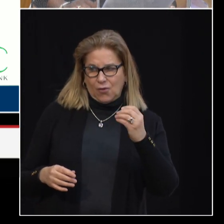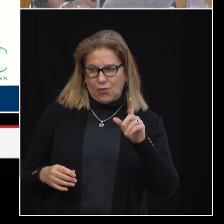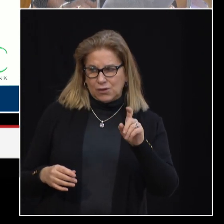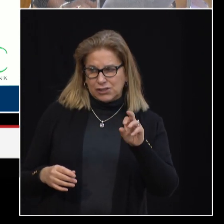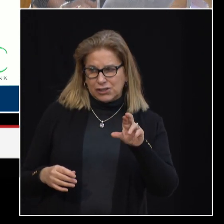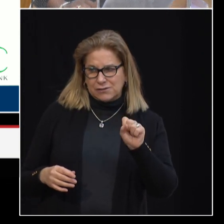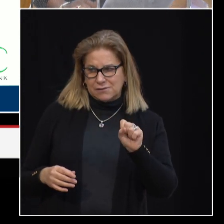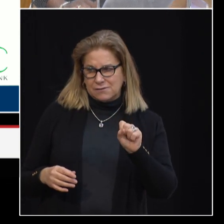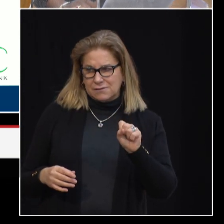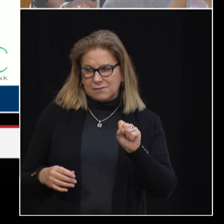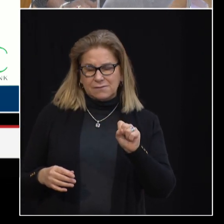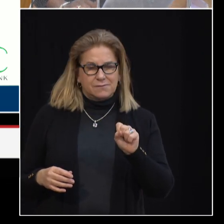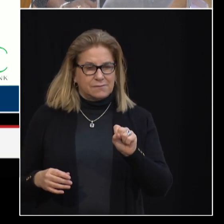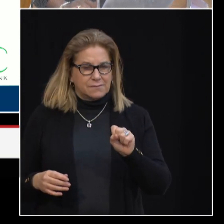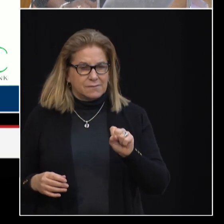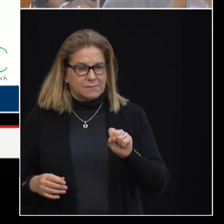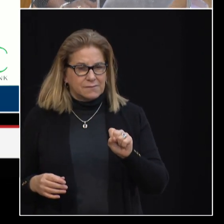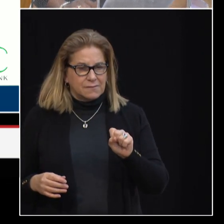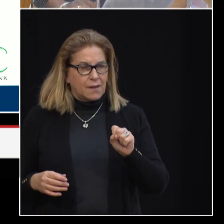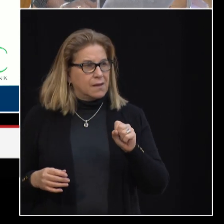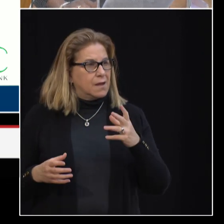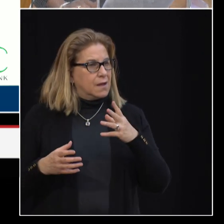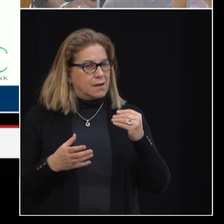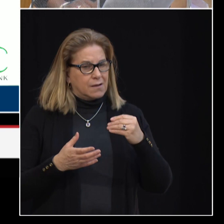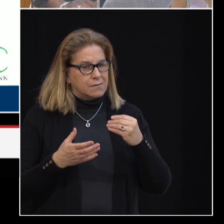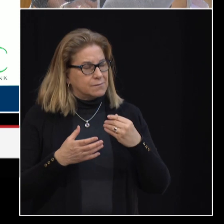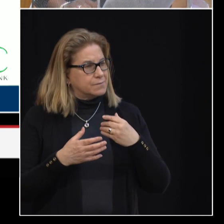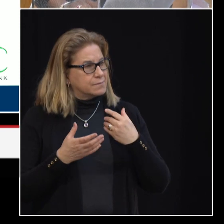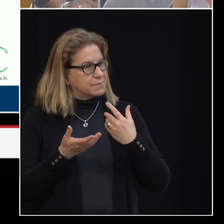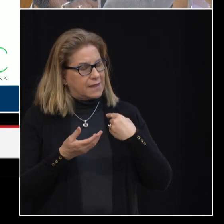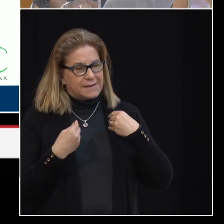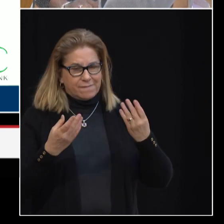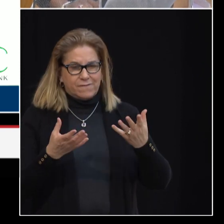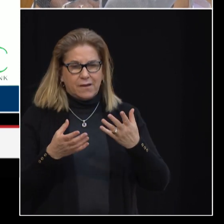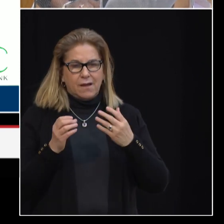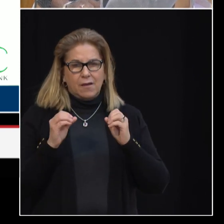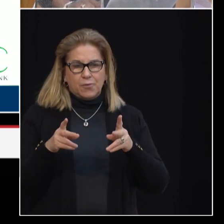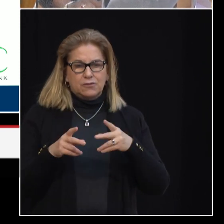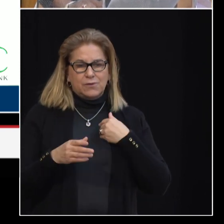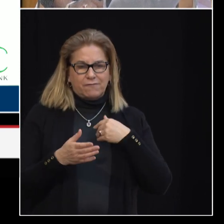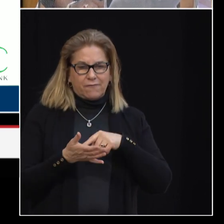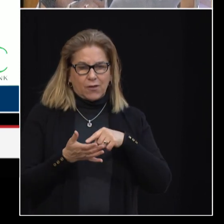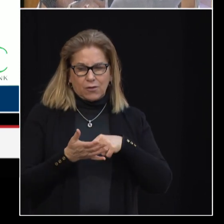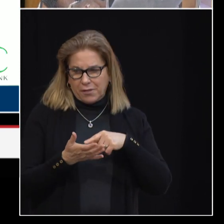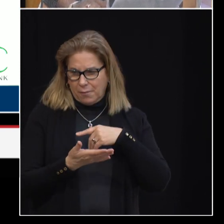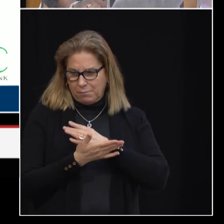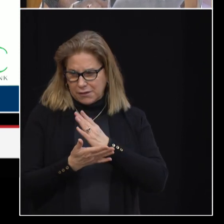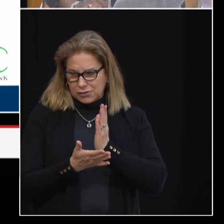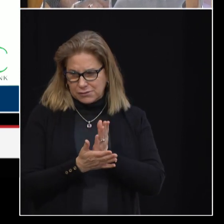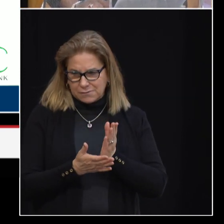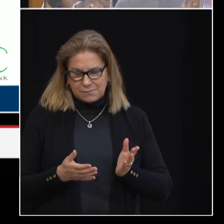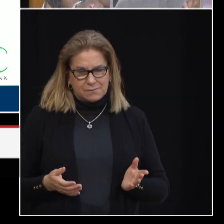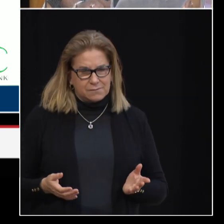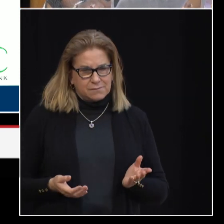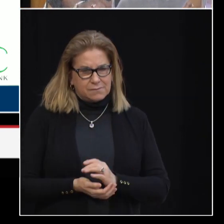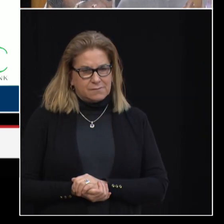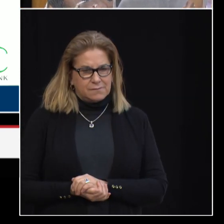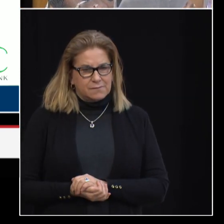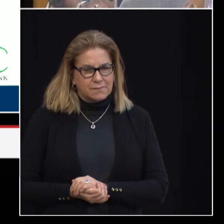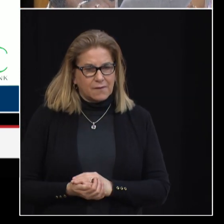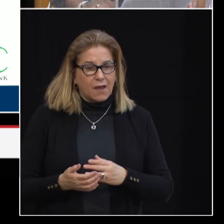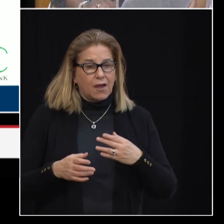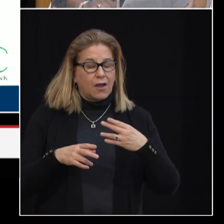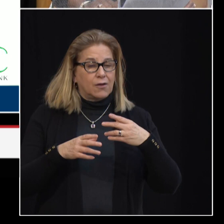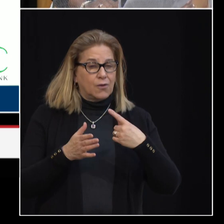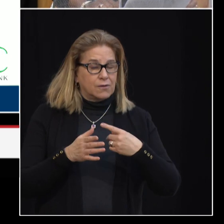saves you money on your capital, operating and maintenance costs, and to help you pursue other goals that you may have for